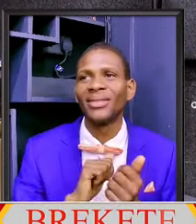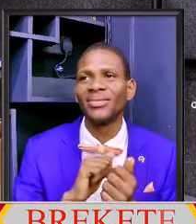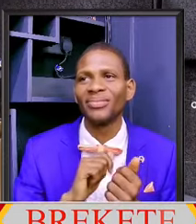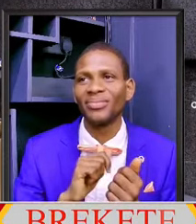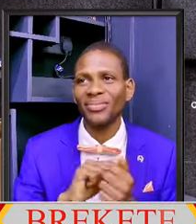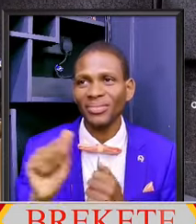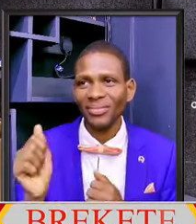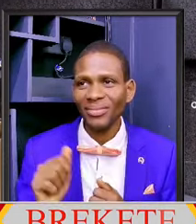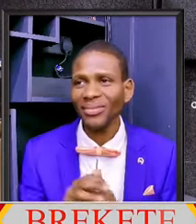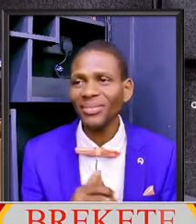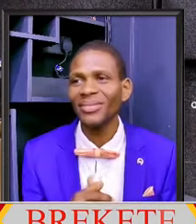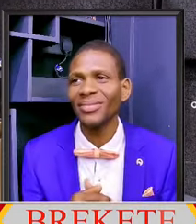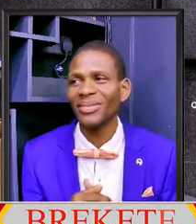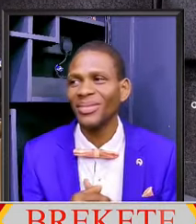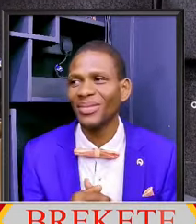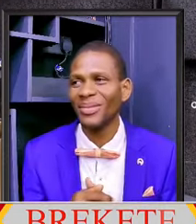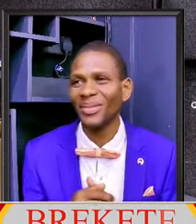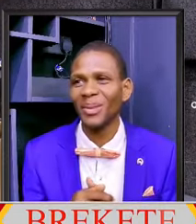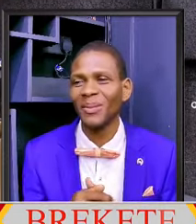Maybe only Chifi.